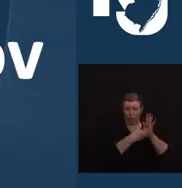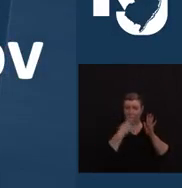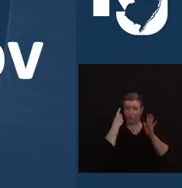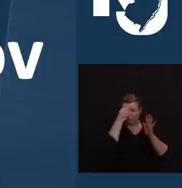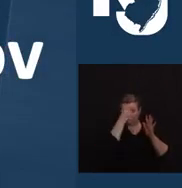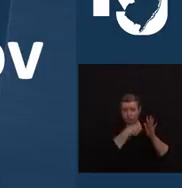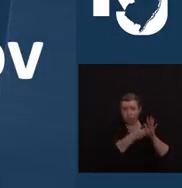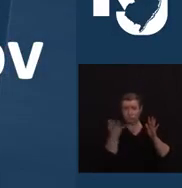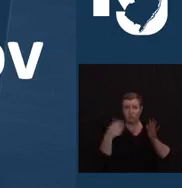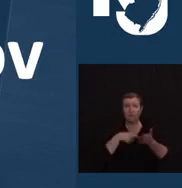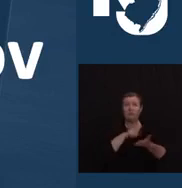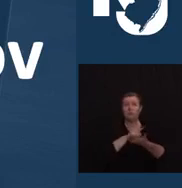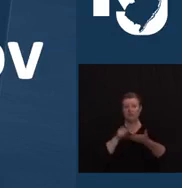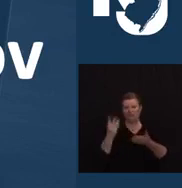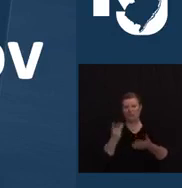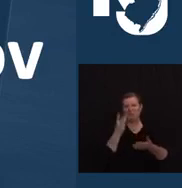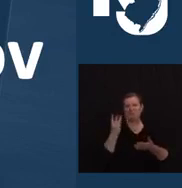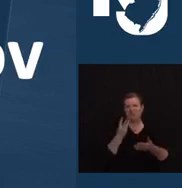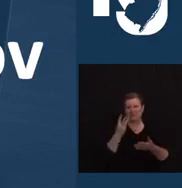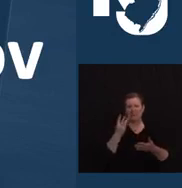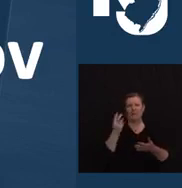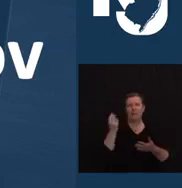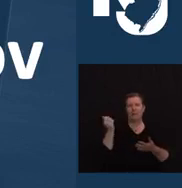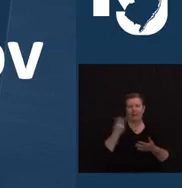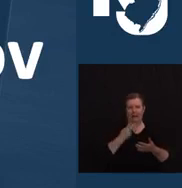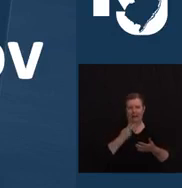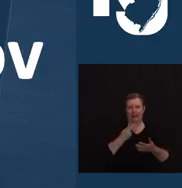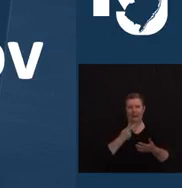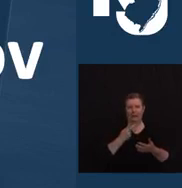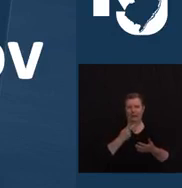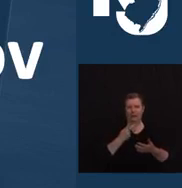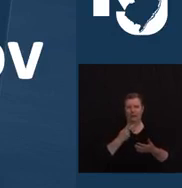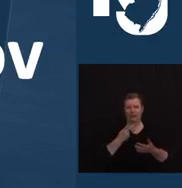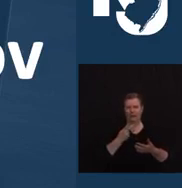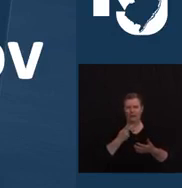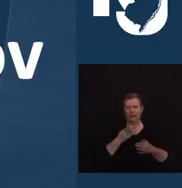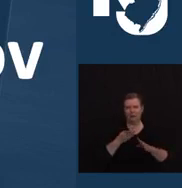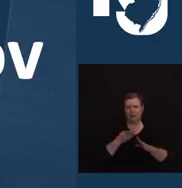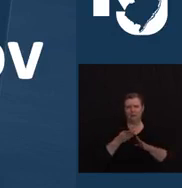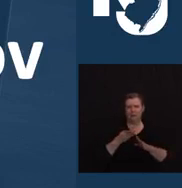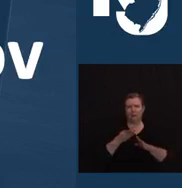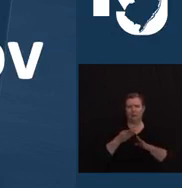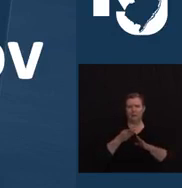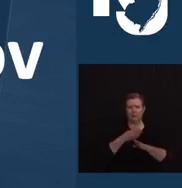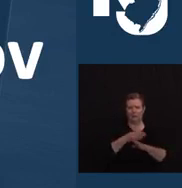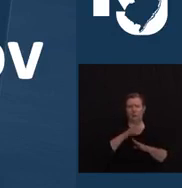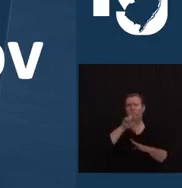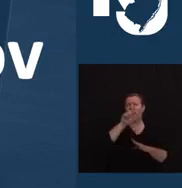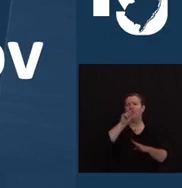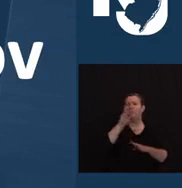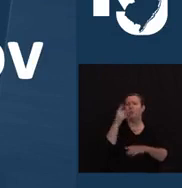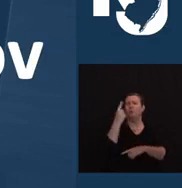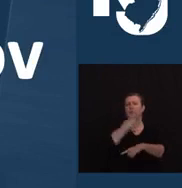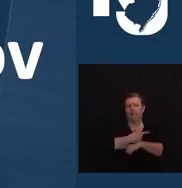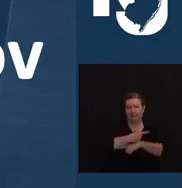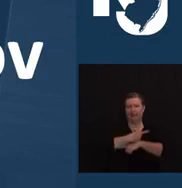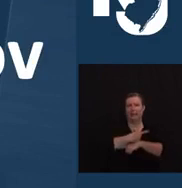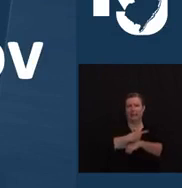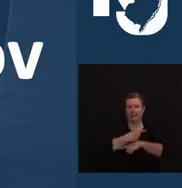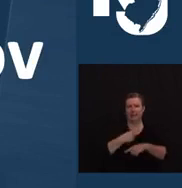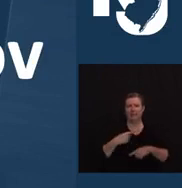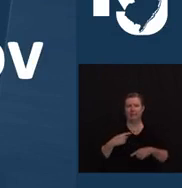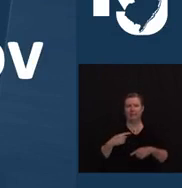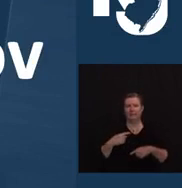Day briefing. We won't be here next Monday because of Labor Day and obviously the observance, but we'll return then next week on Wednesday, September